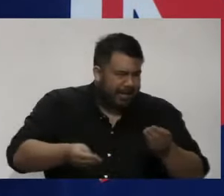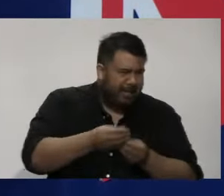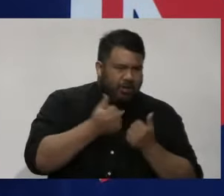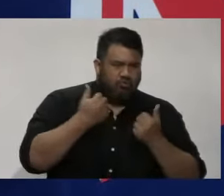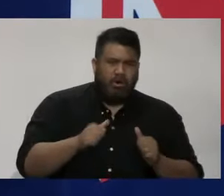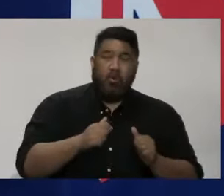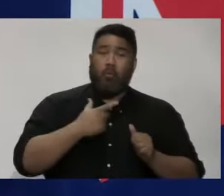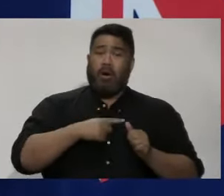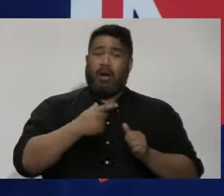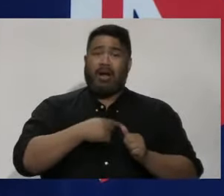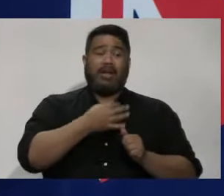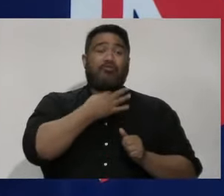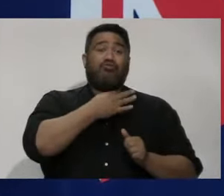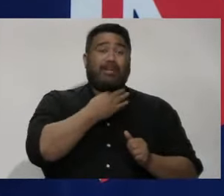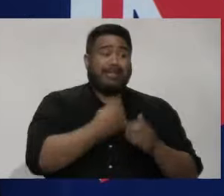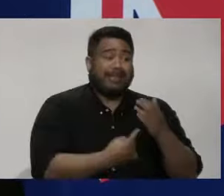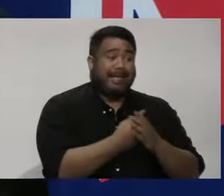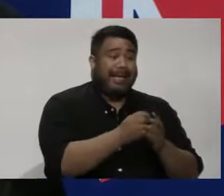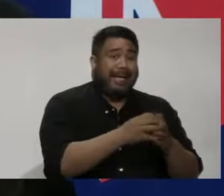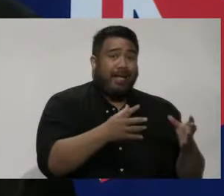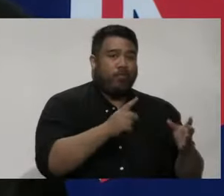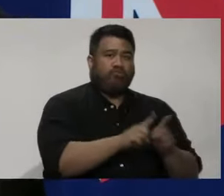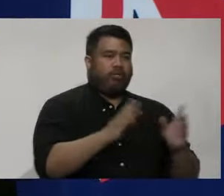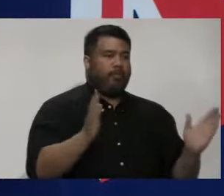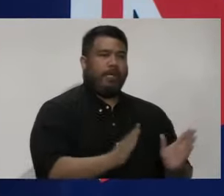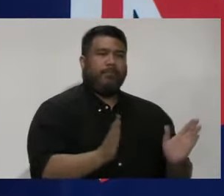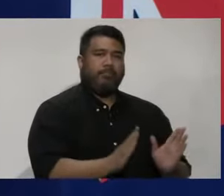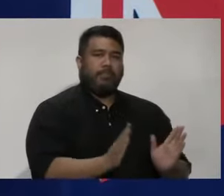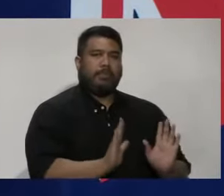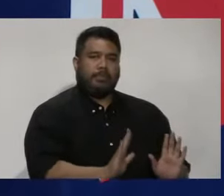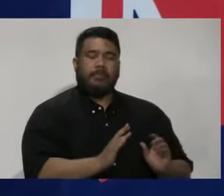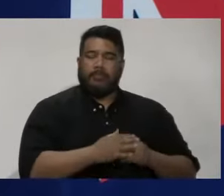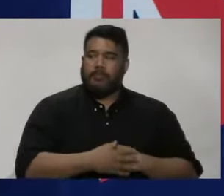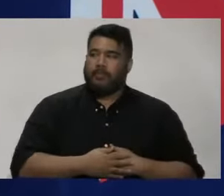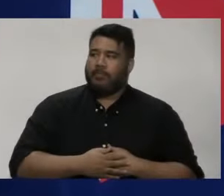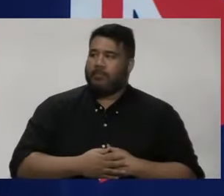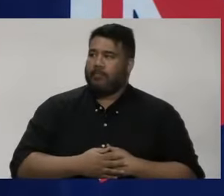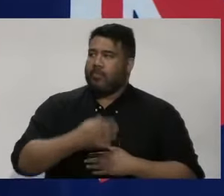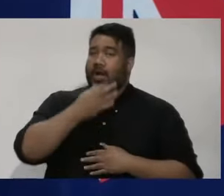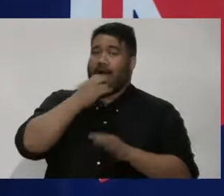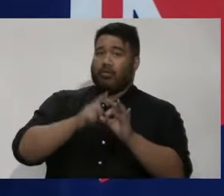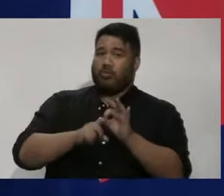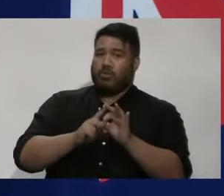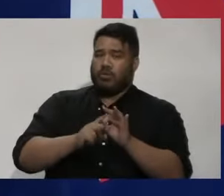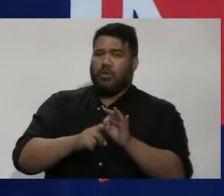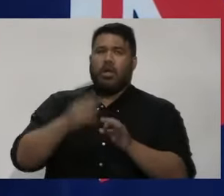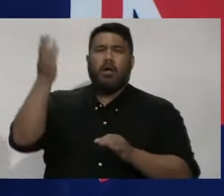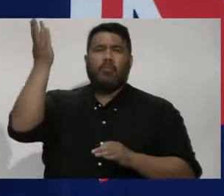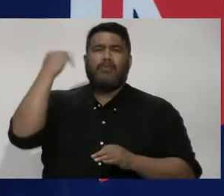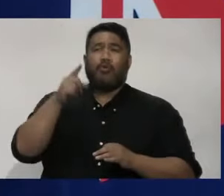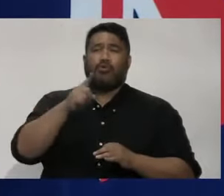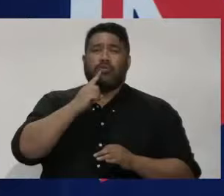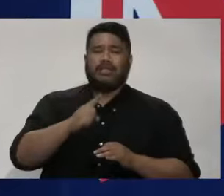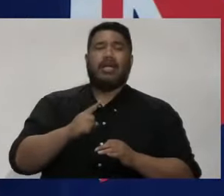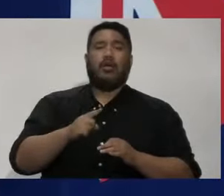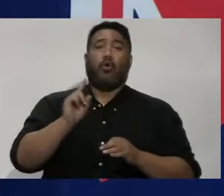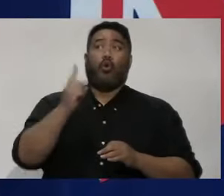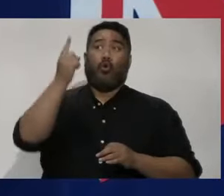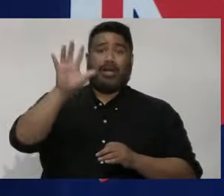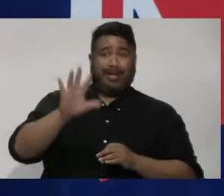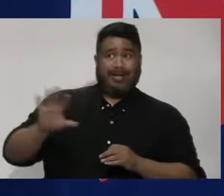possible anytime we have future cases. So you've mandated the use of masks in public transport in level